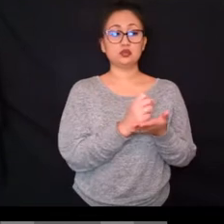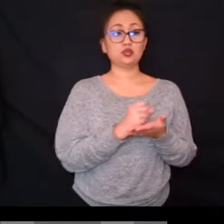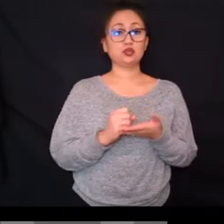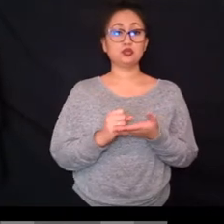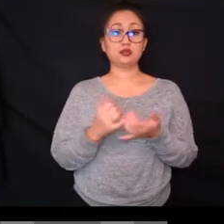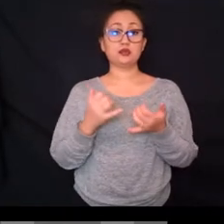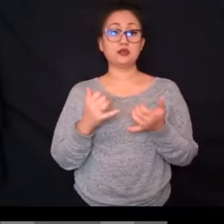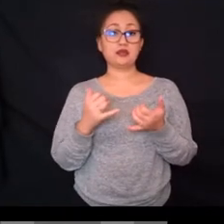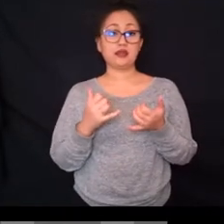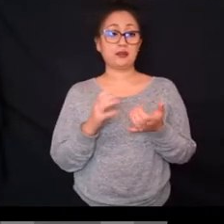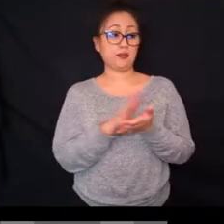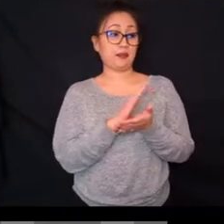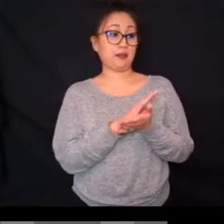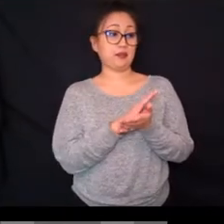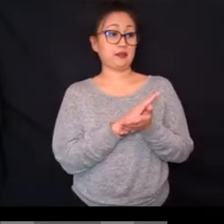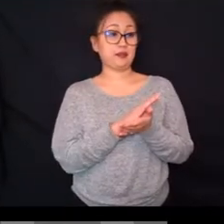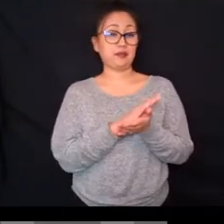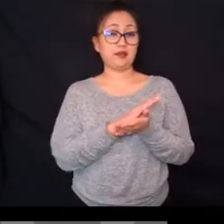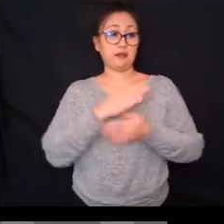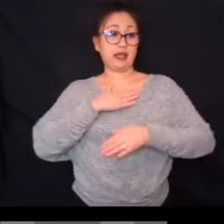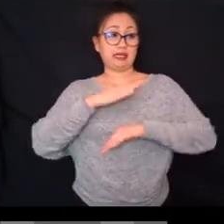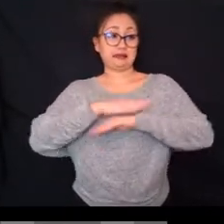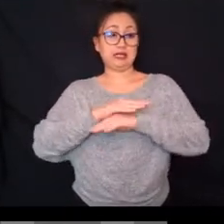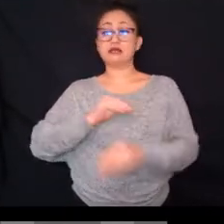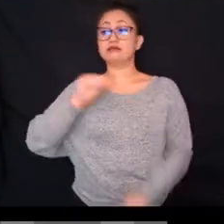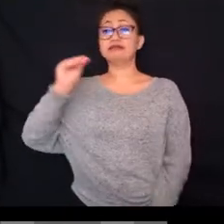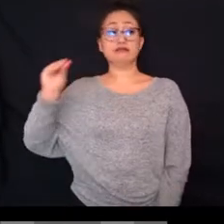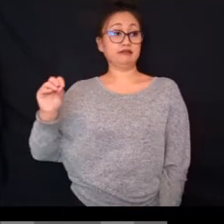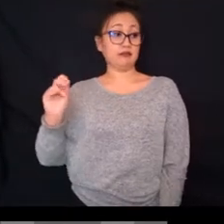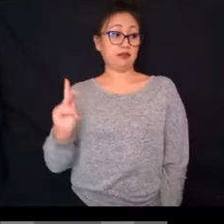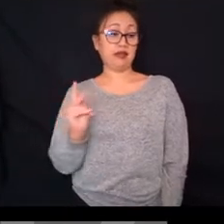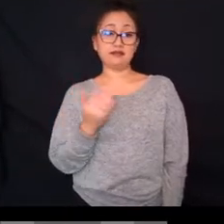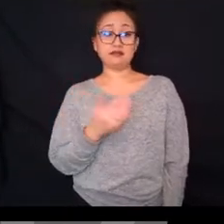my desk? It'll be wonderful. You need Isaiah and Kennedy's.